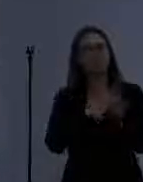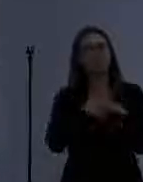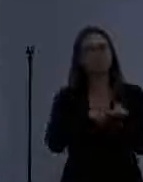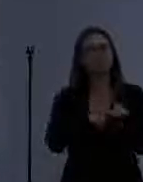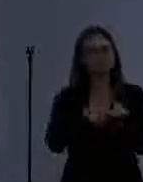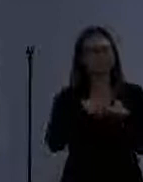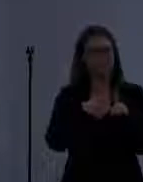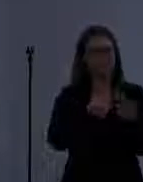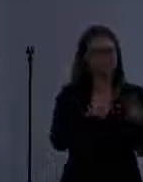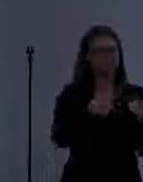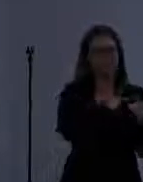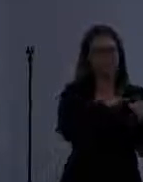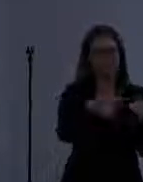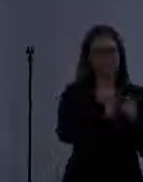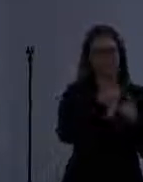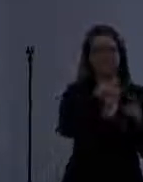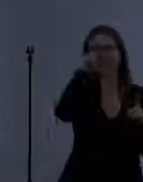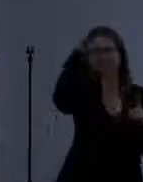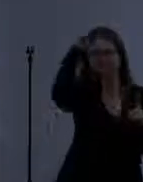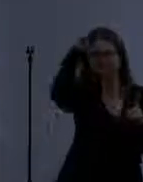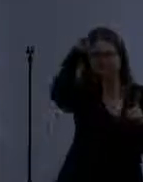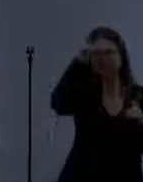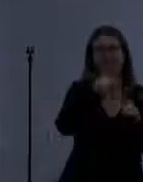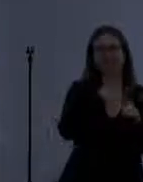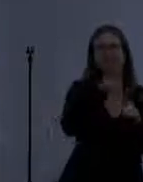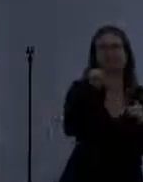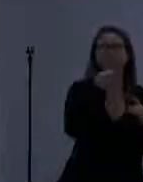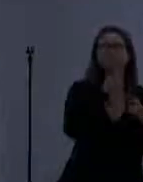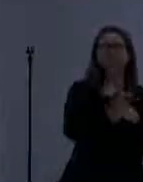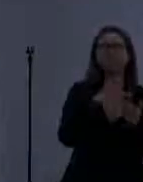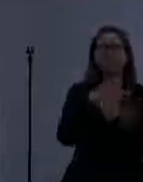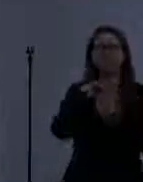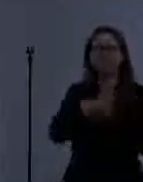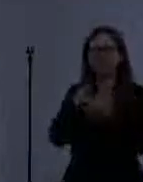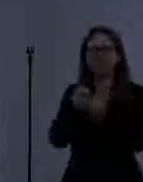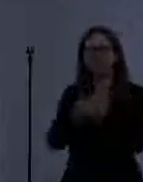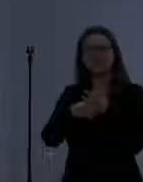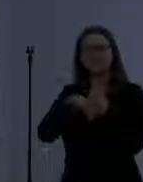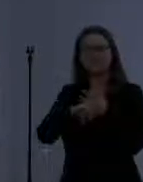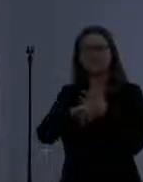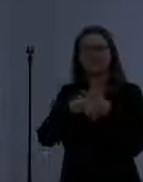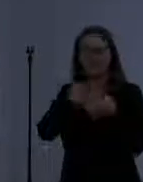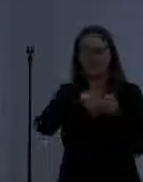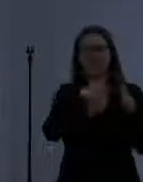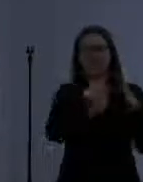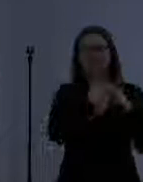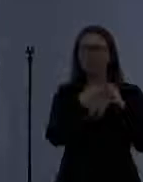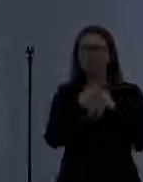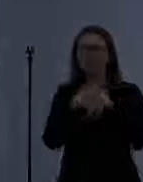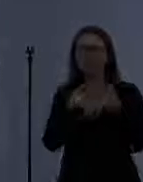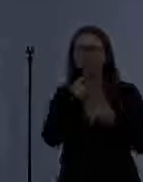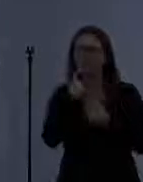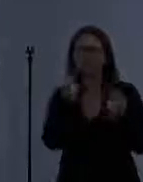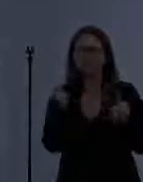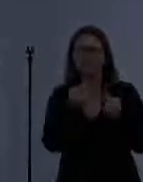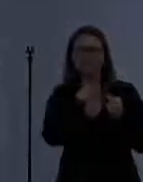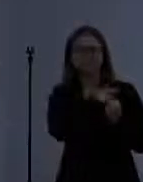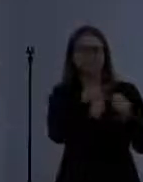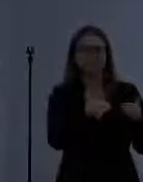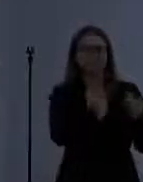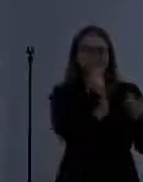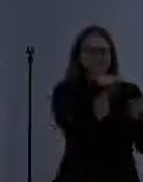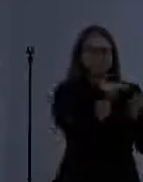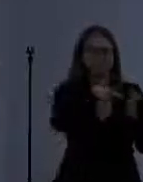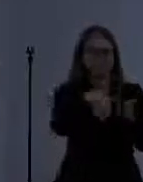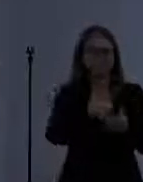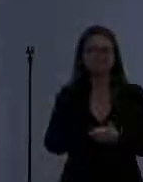providers really need to know about registration, and there's a lot of information on our website that providers can get. Complaints,